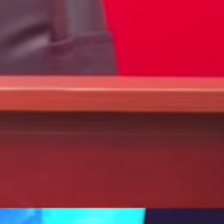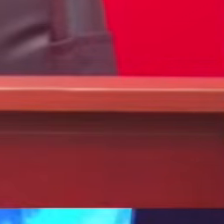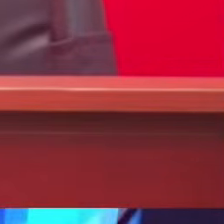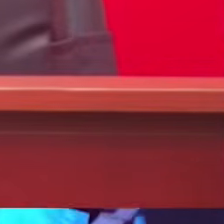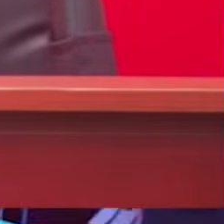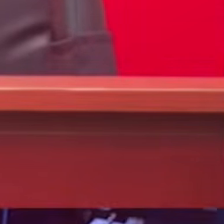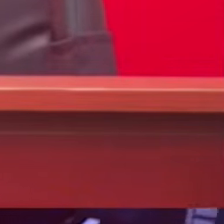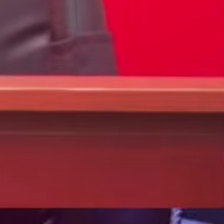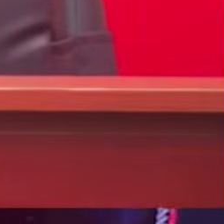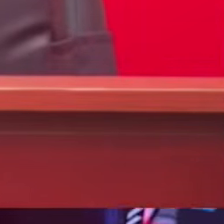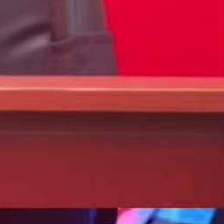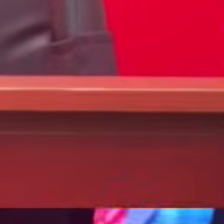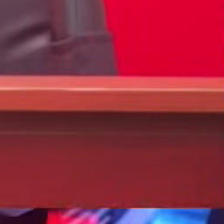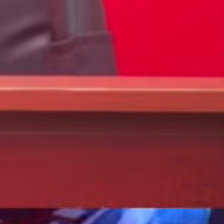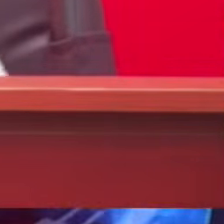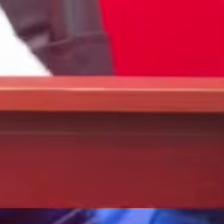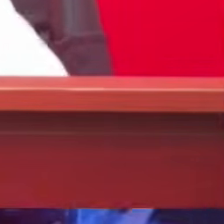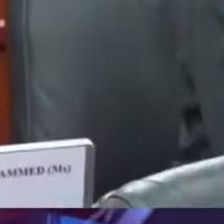also